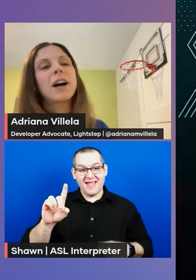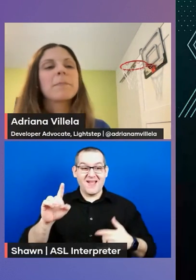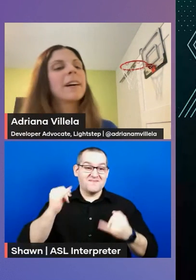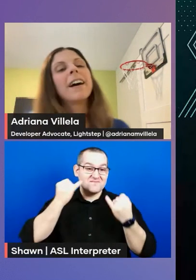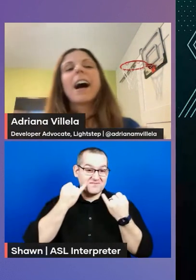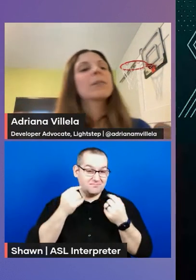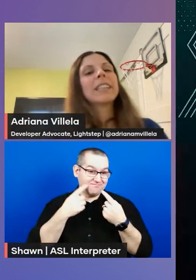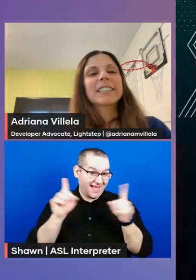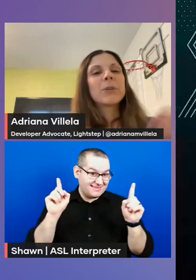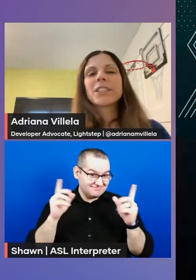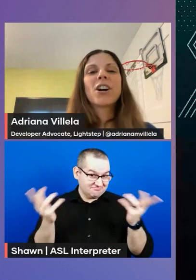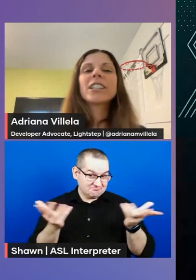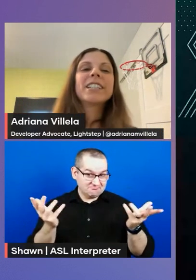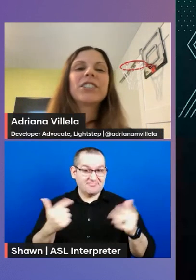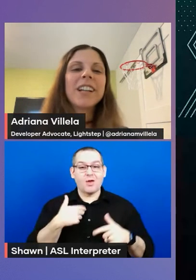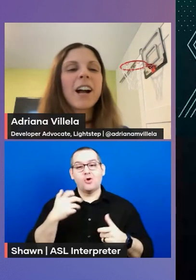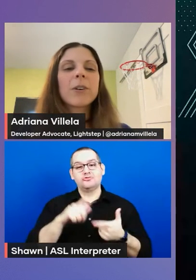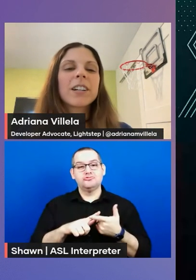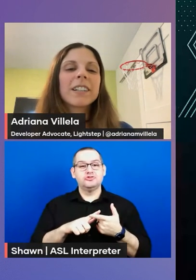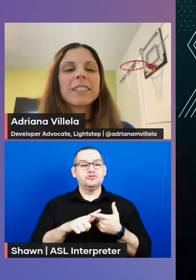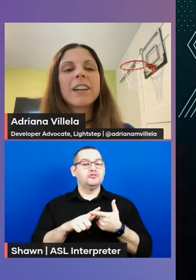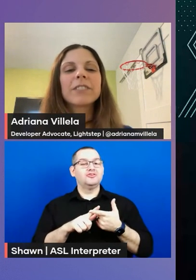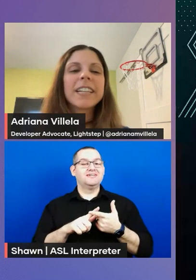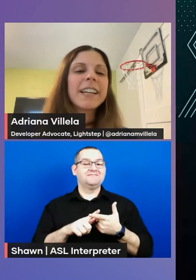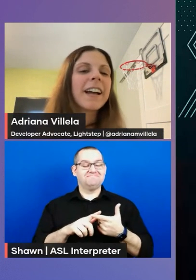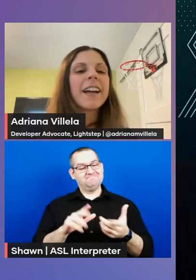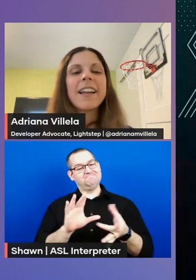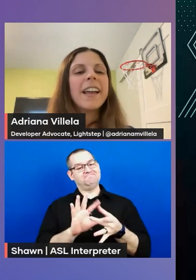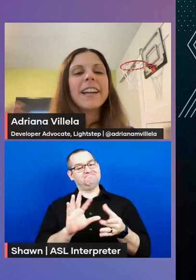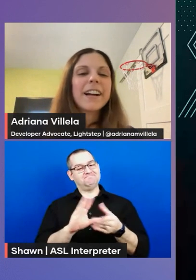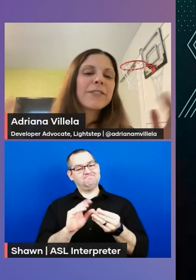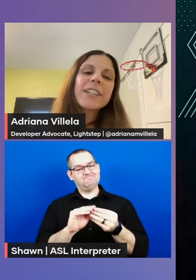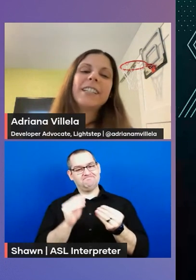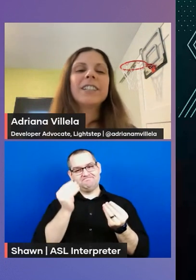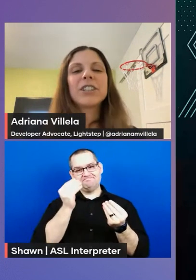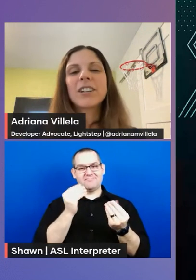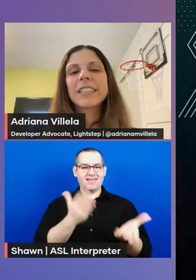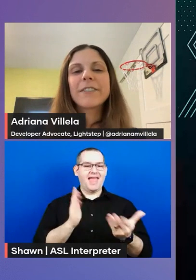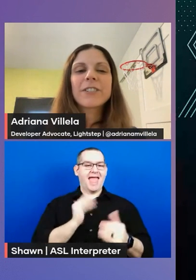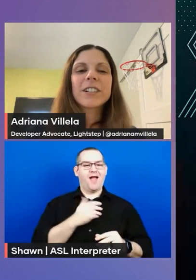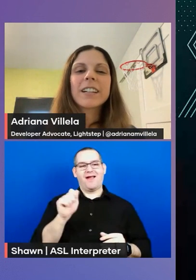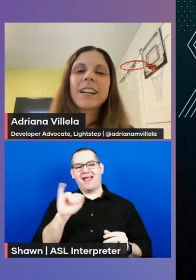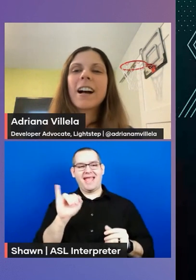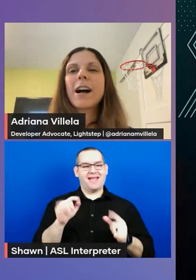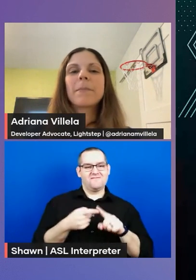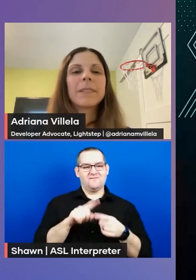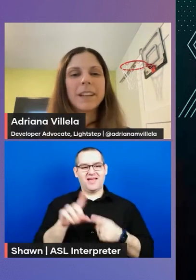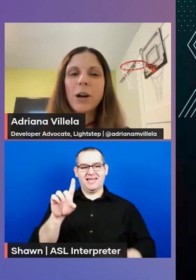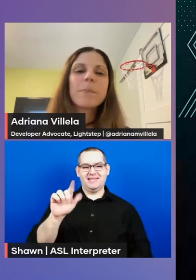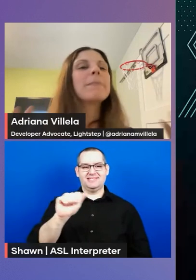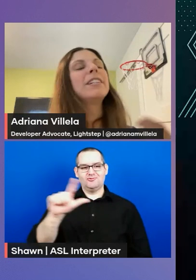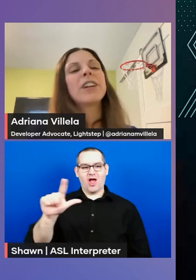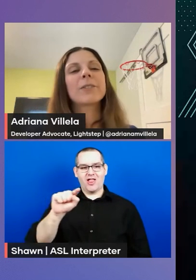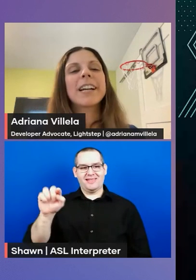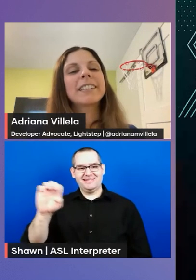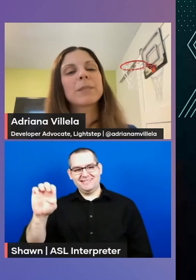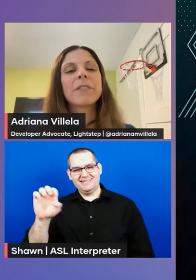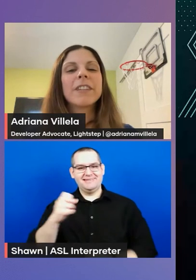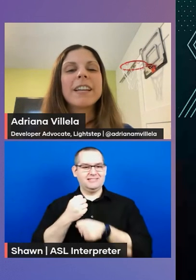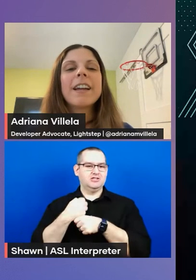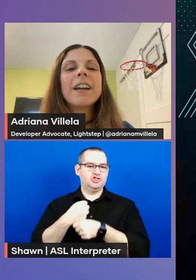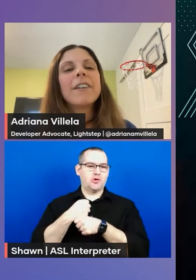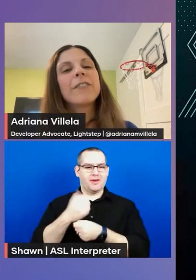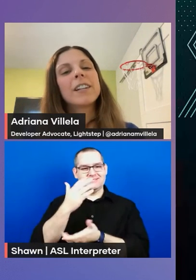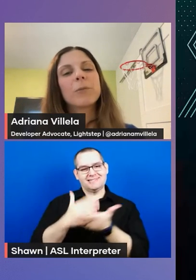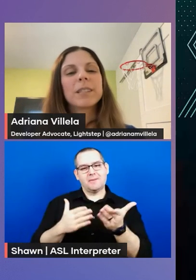finally, I would like to acknowledge our lovely AI friend, Dolly, for helping me generate some